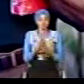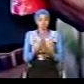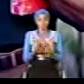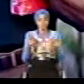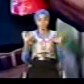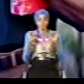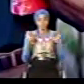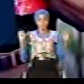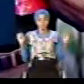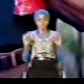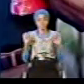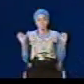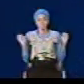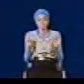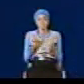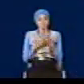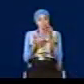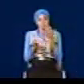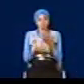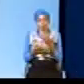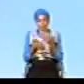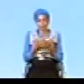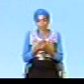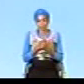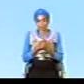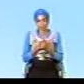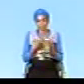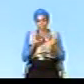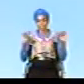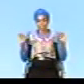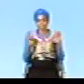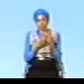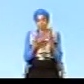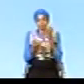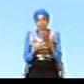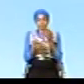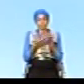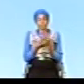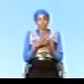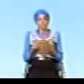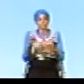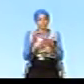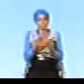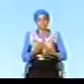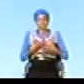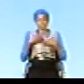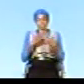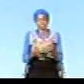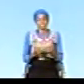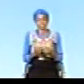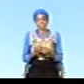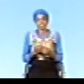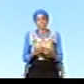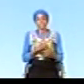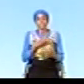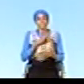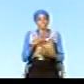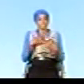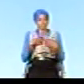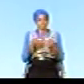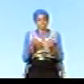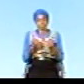received solution, and the poison disappeared. All those things she could not do before now, she can